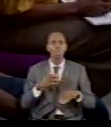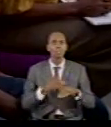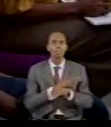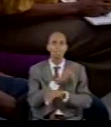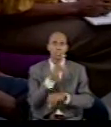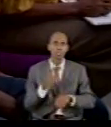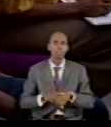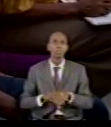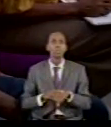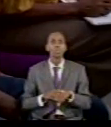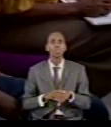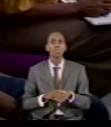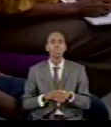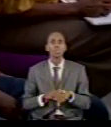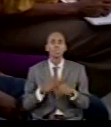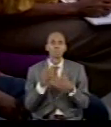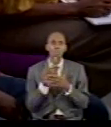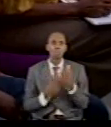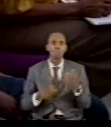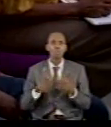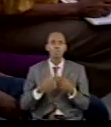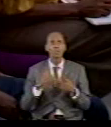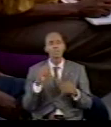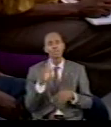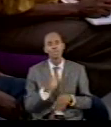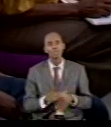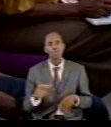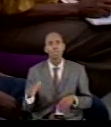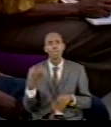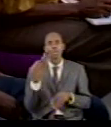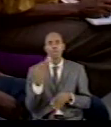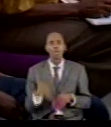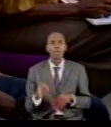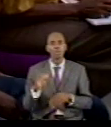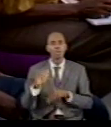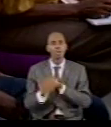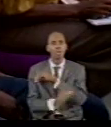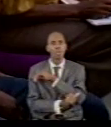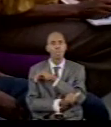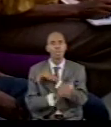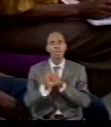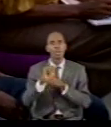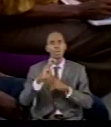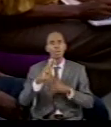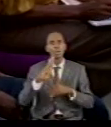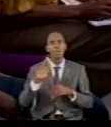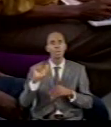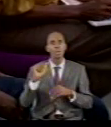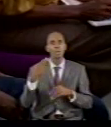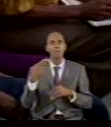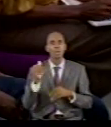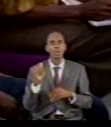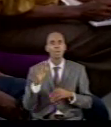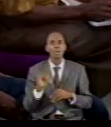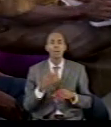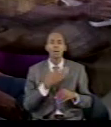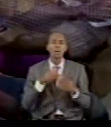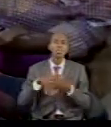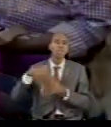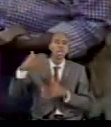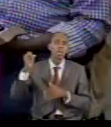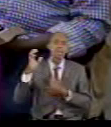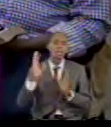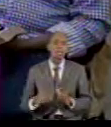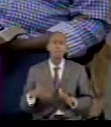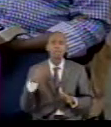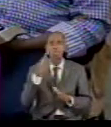nation, both to the children of Abraham and the outsiders who are